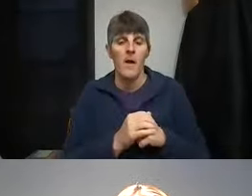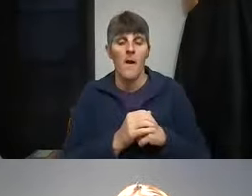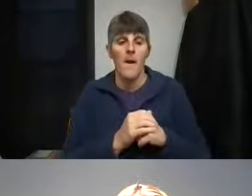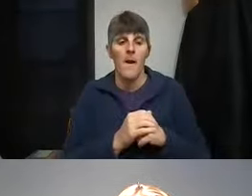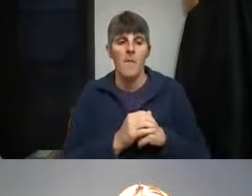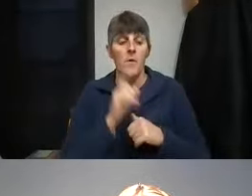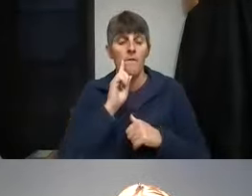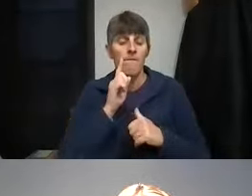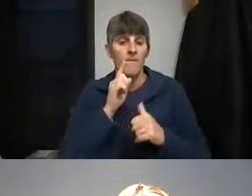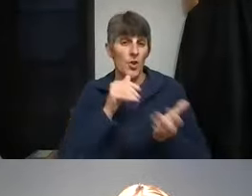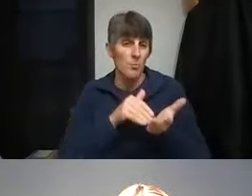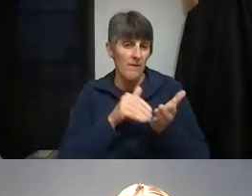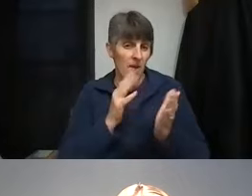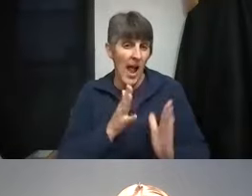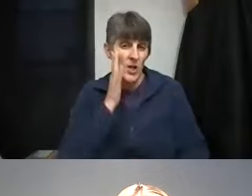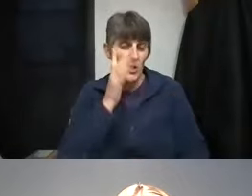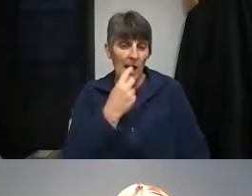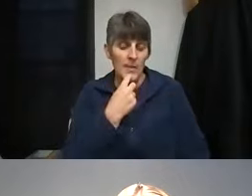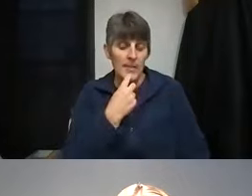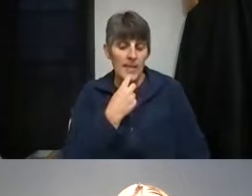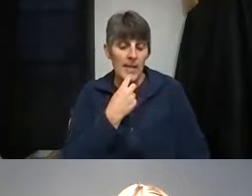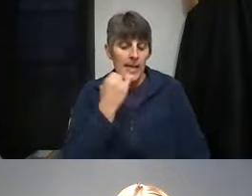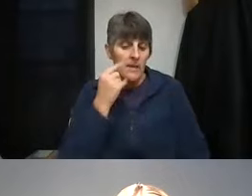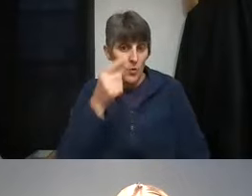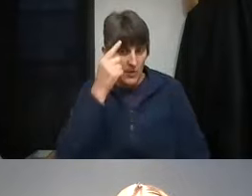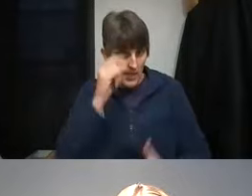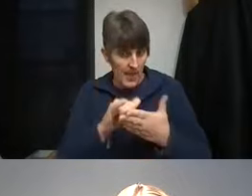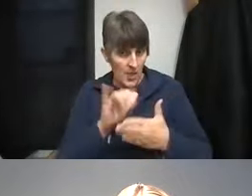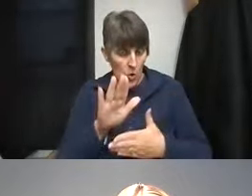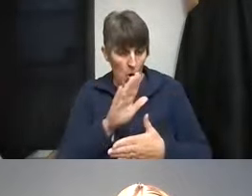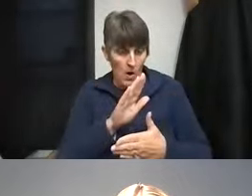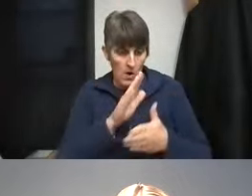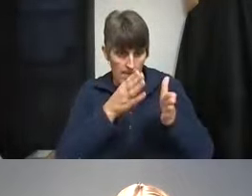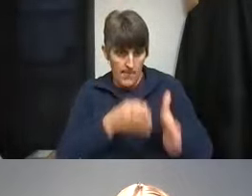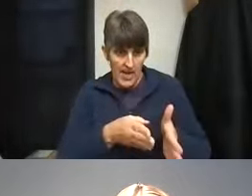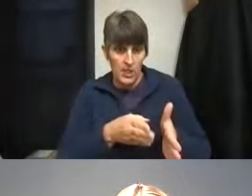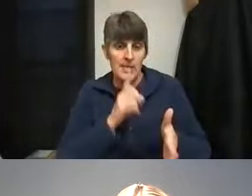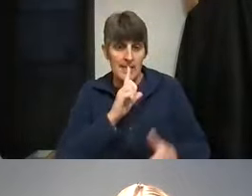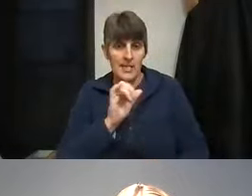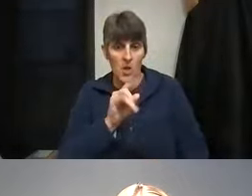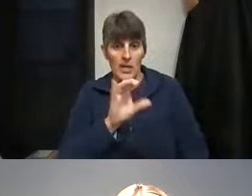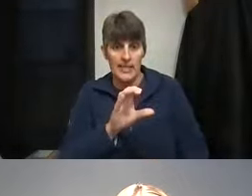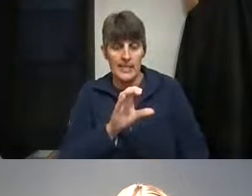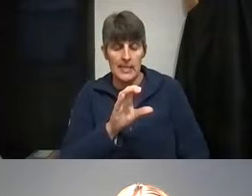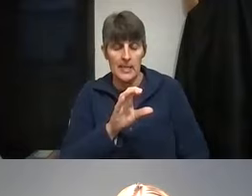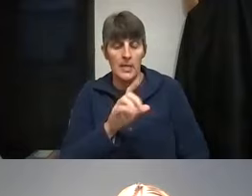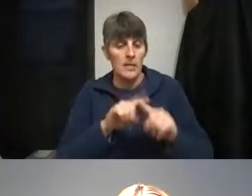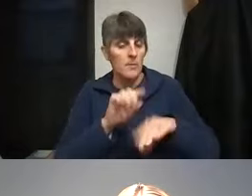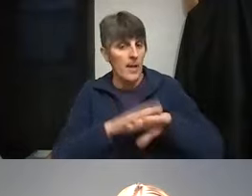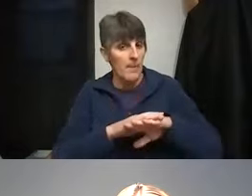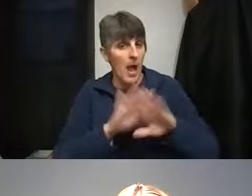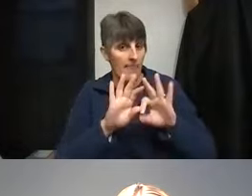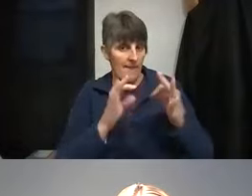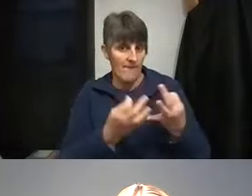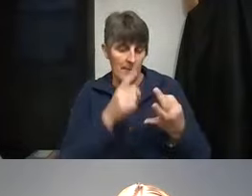For the providers, I would say that if you think that your patient is autistic, depending upon the